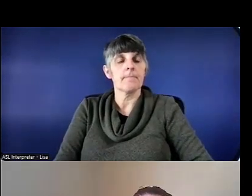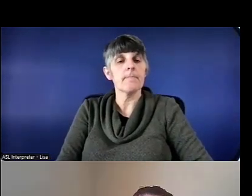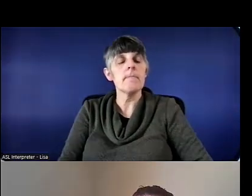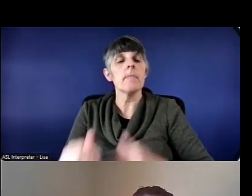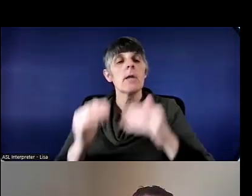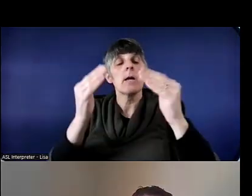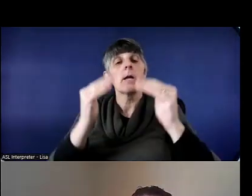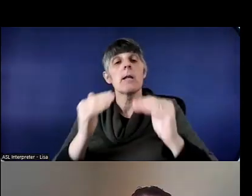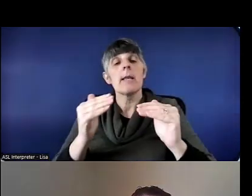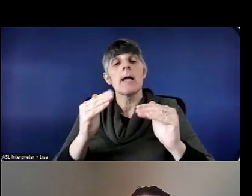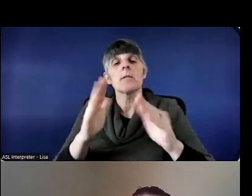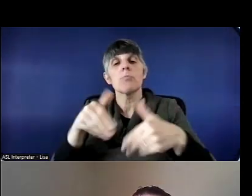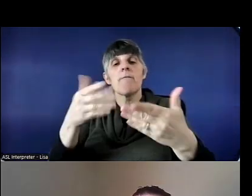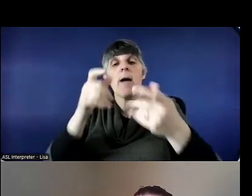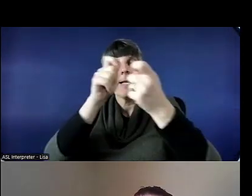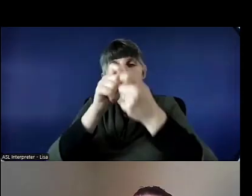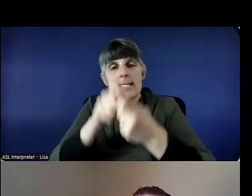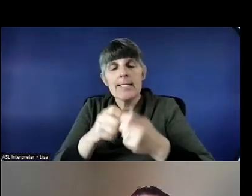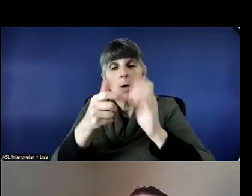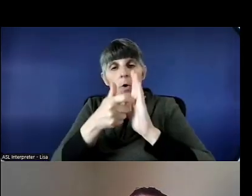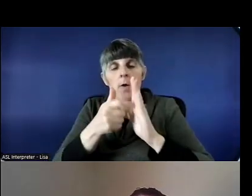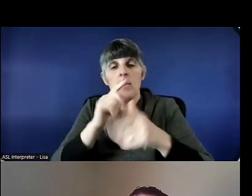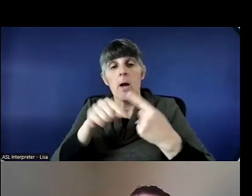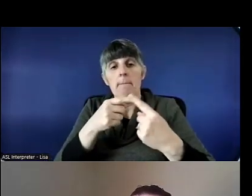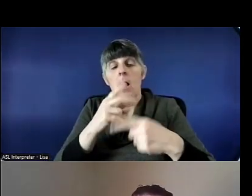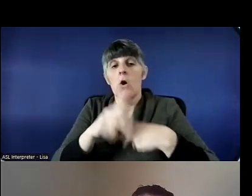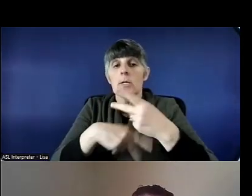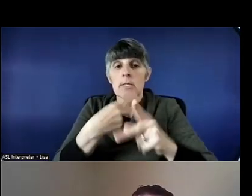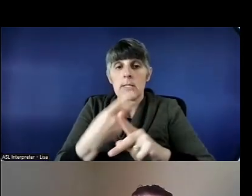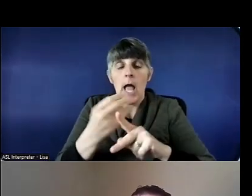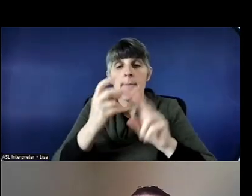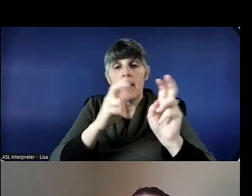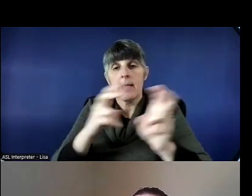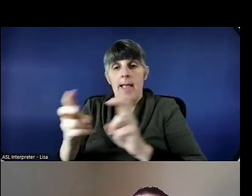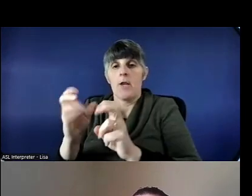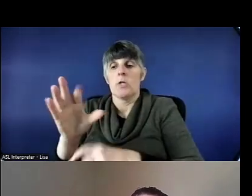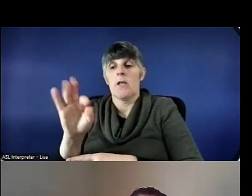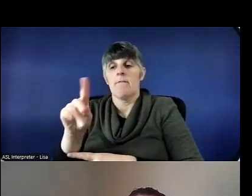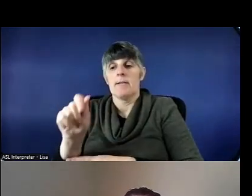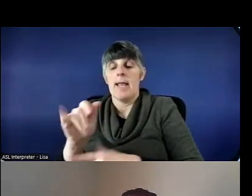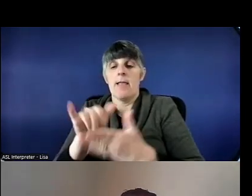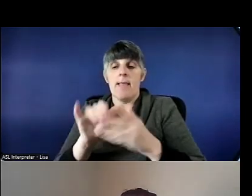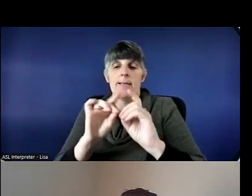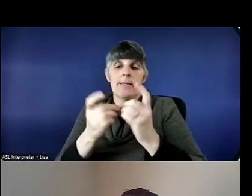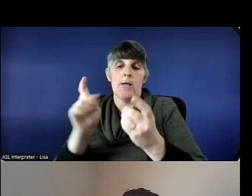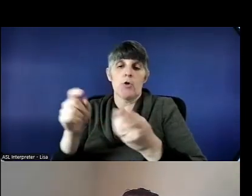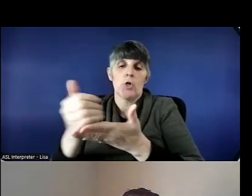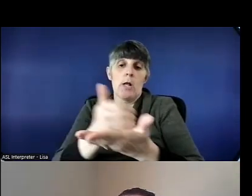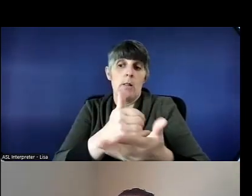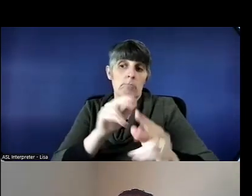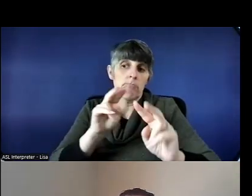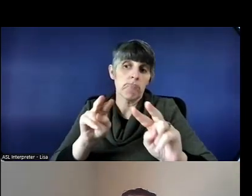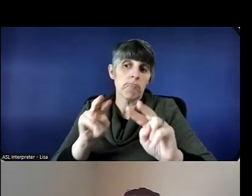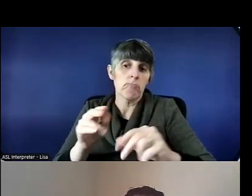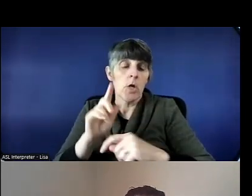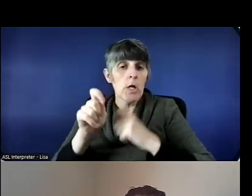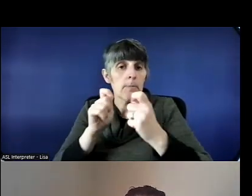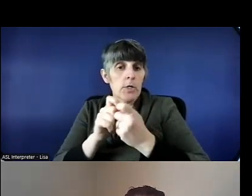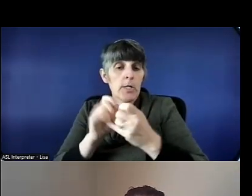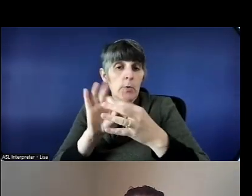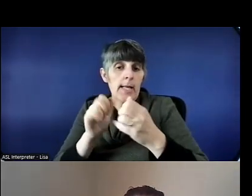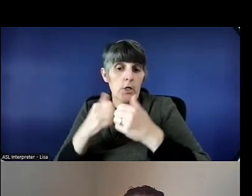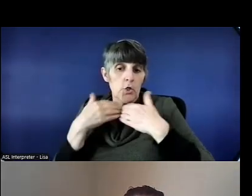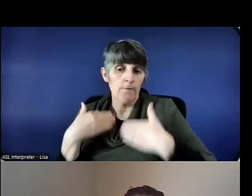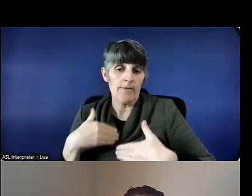Next, we created detailed requirements around the type and categories of data that the district should gather and monitor, particularly around